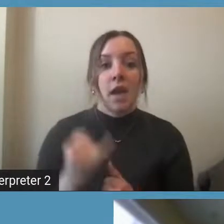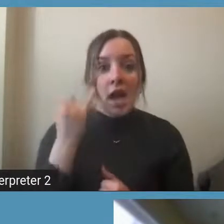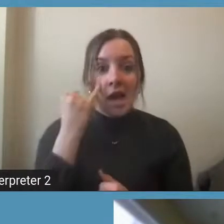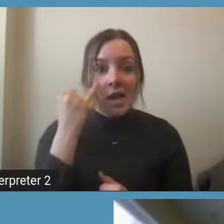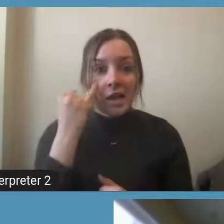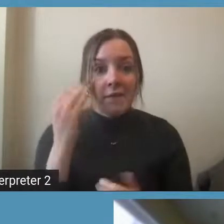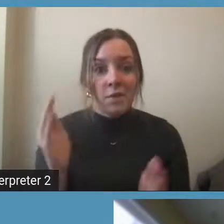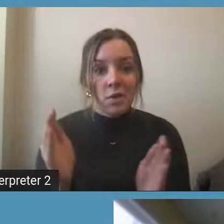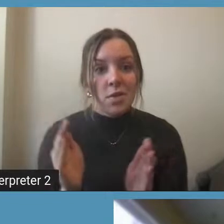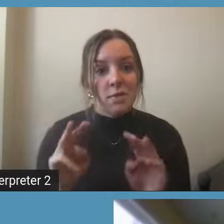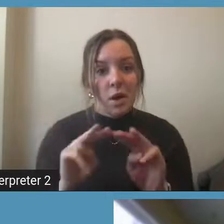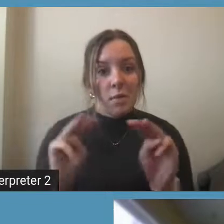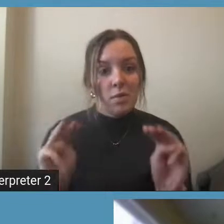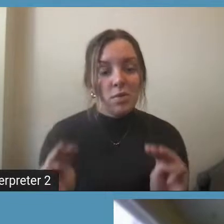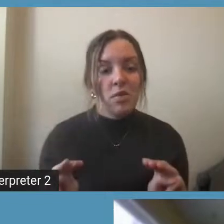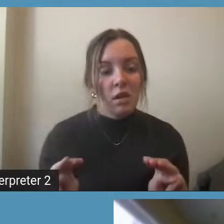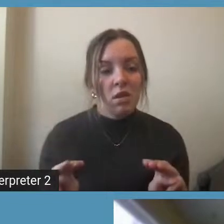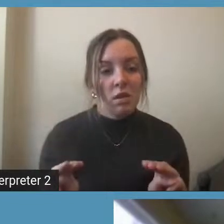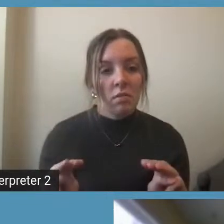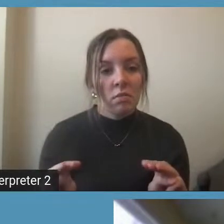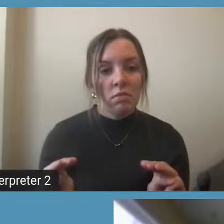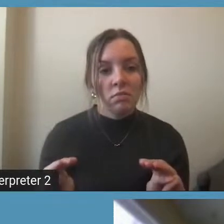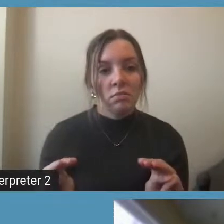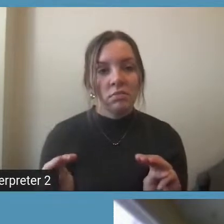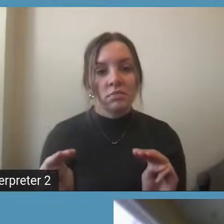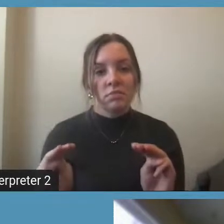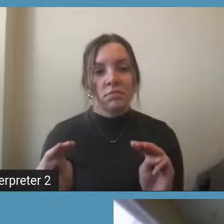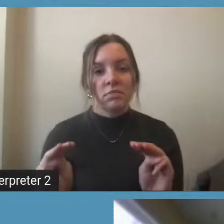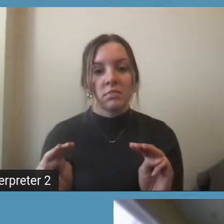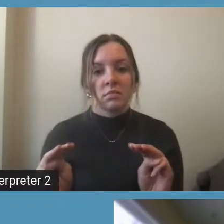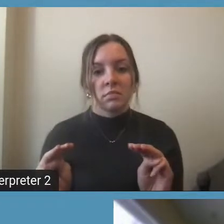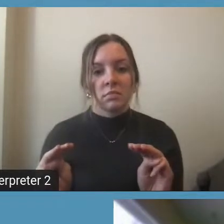I just lost my view there. You still there?